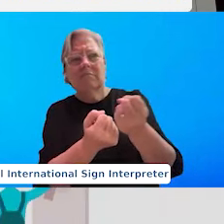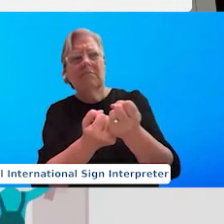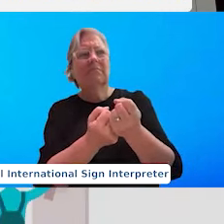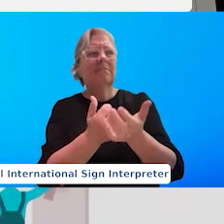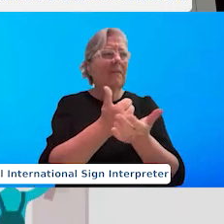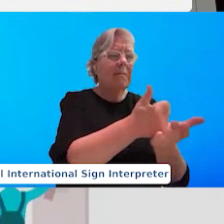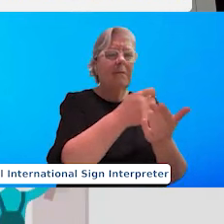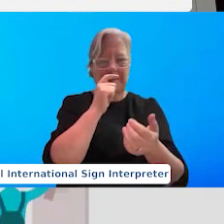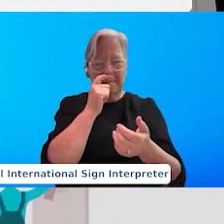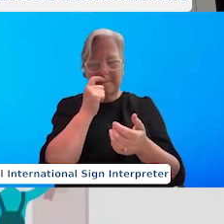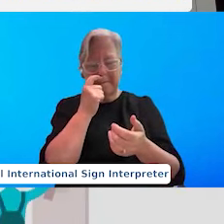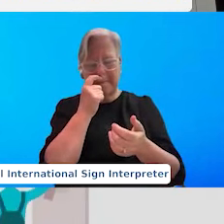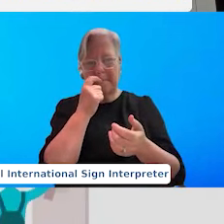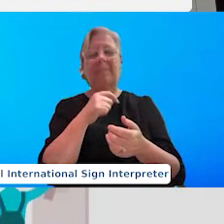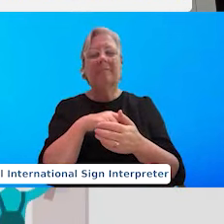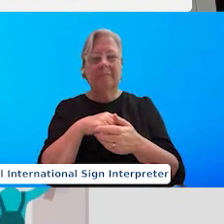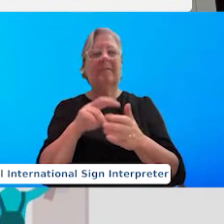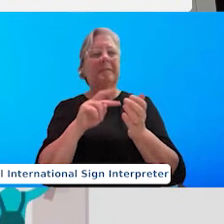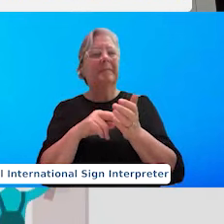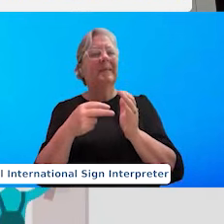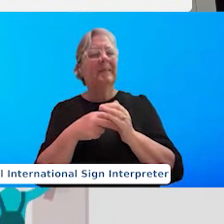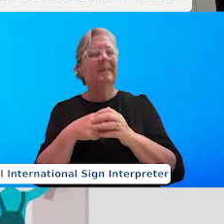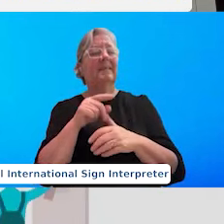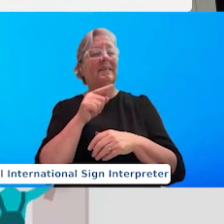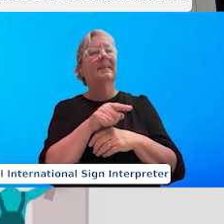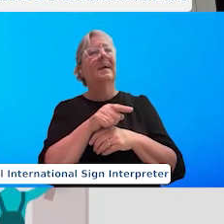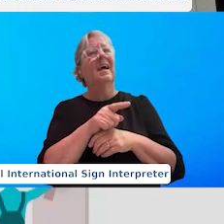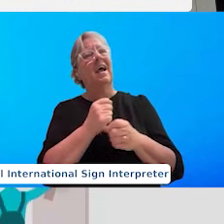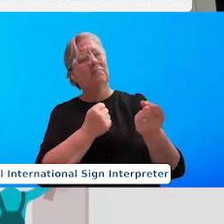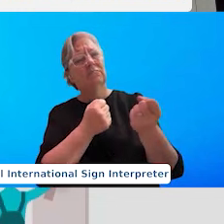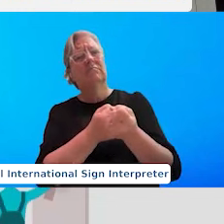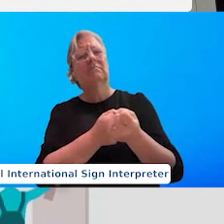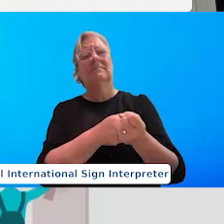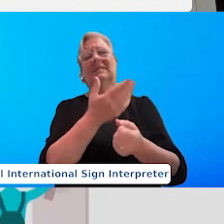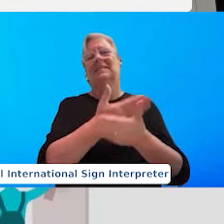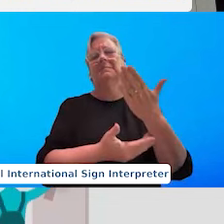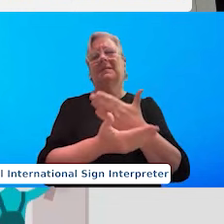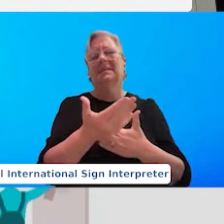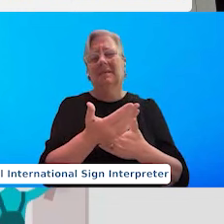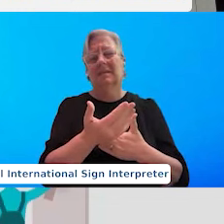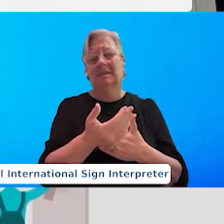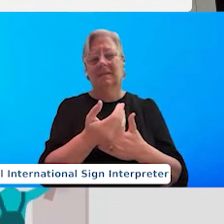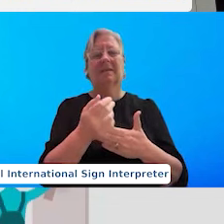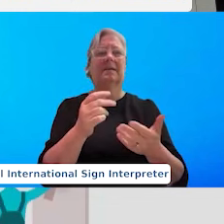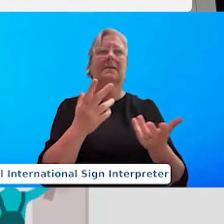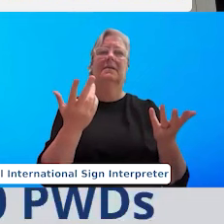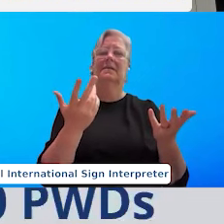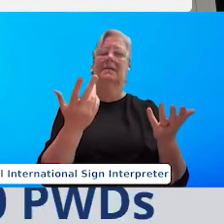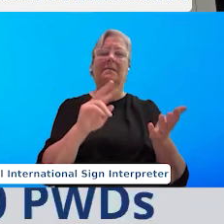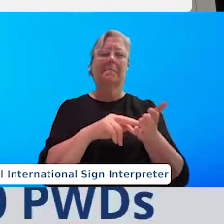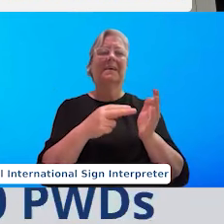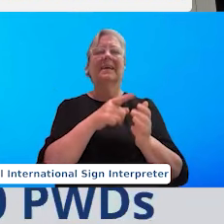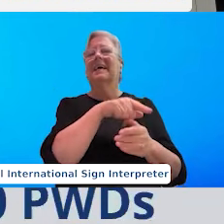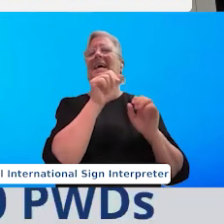socio-economic backgrounds as well. The next one is about the personal assistant, or PA.